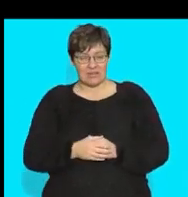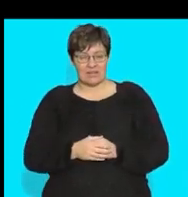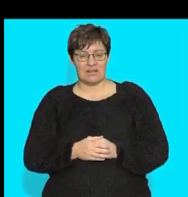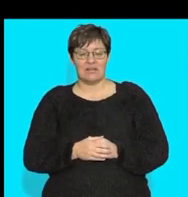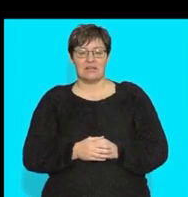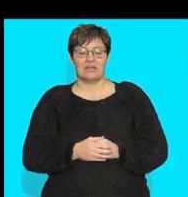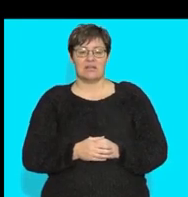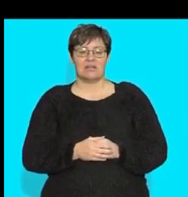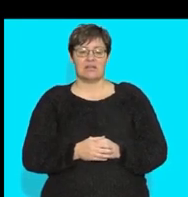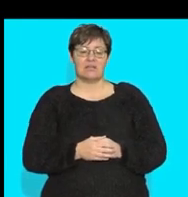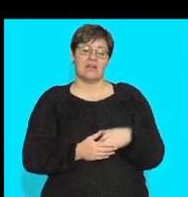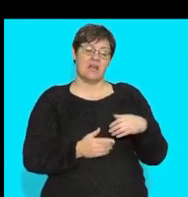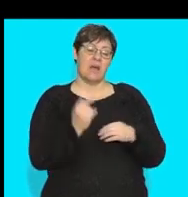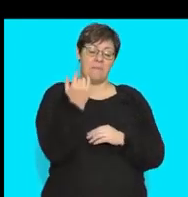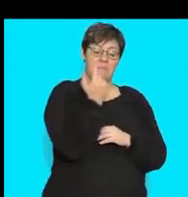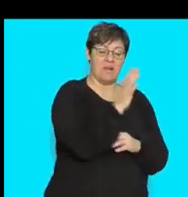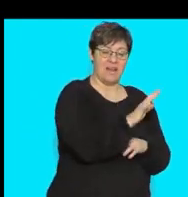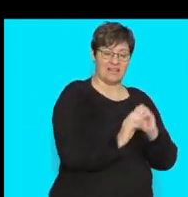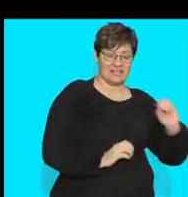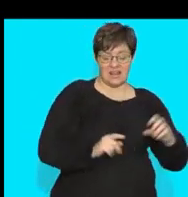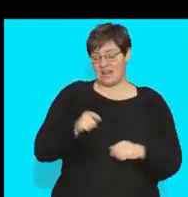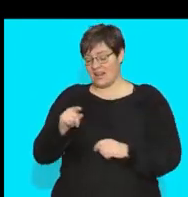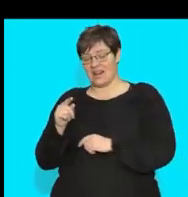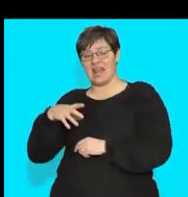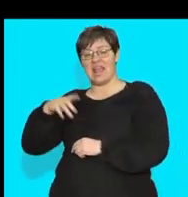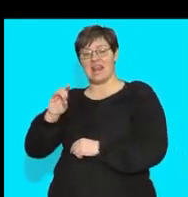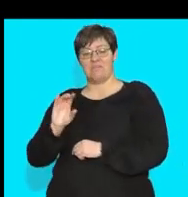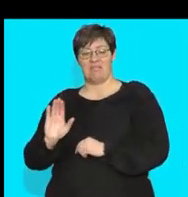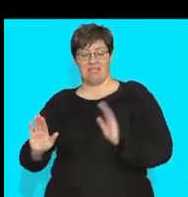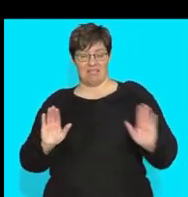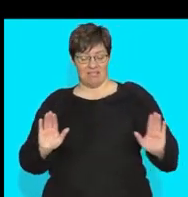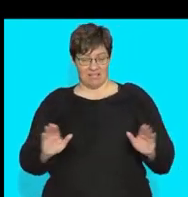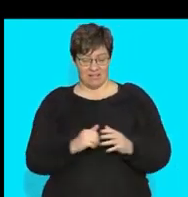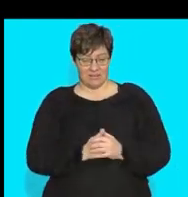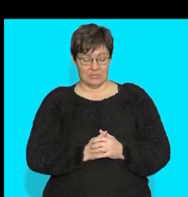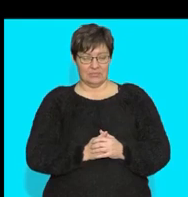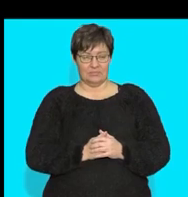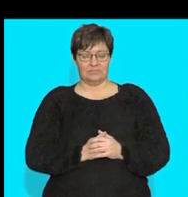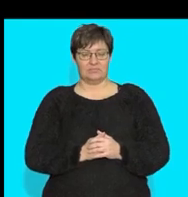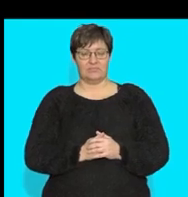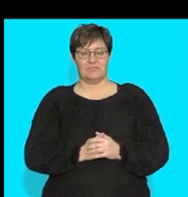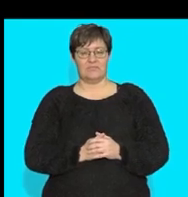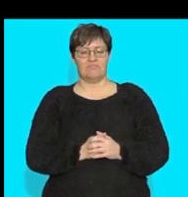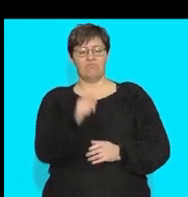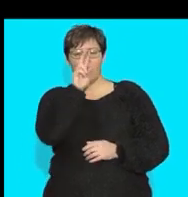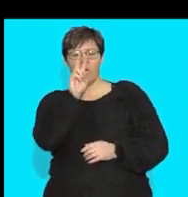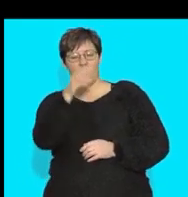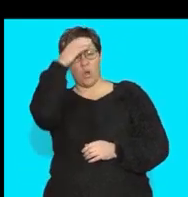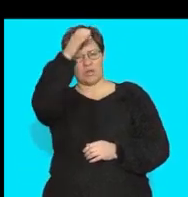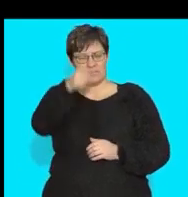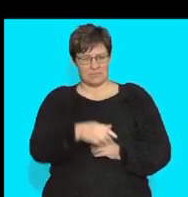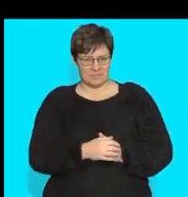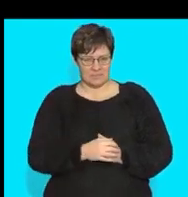at was this animal cell and a plant cell. Now, as I said to you, if we look at this